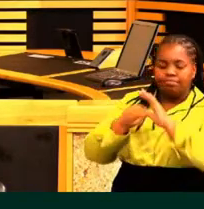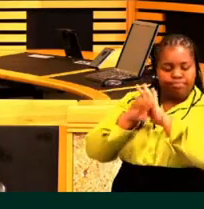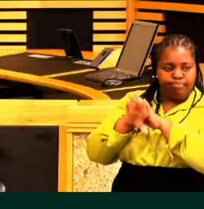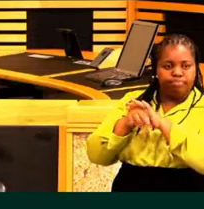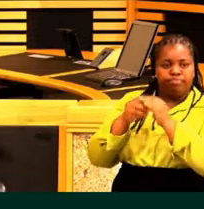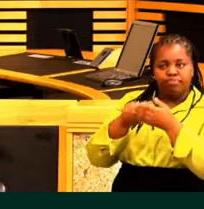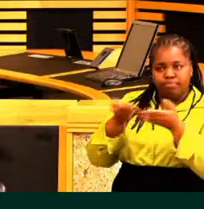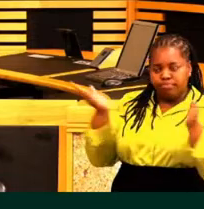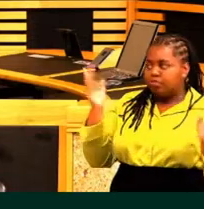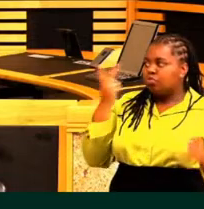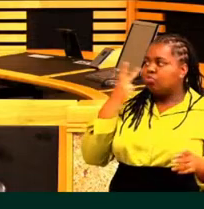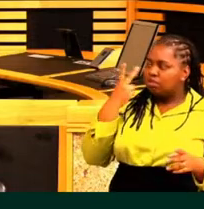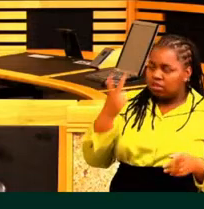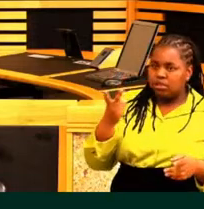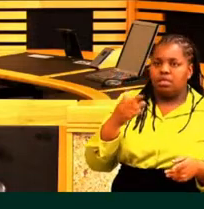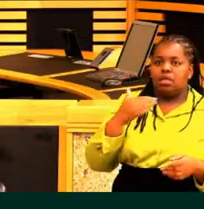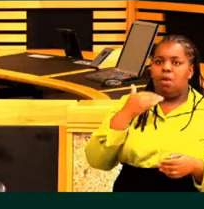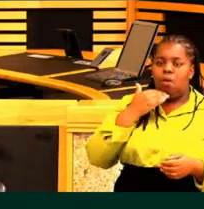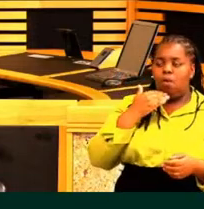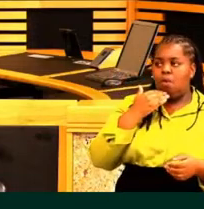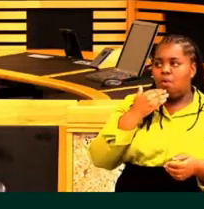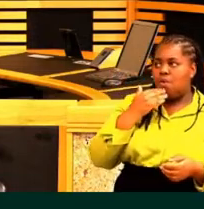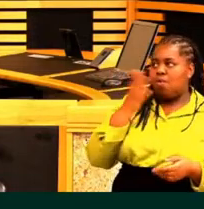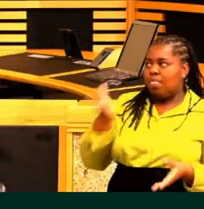you'll see who has been